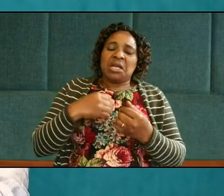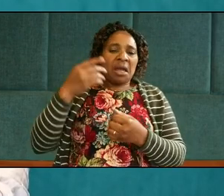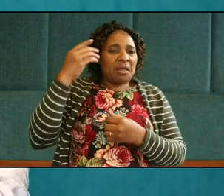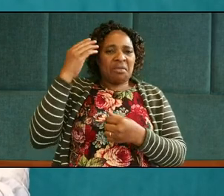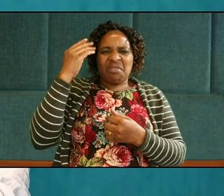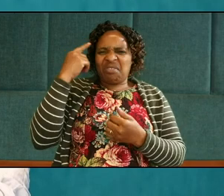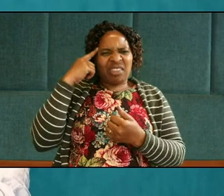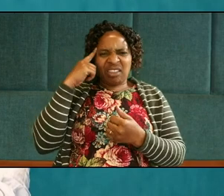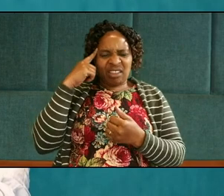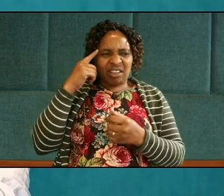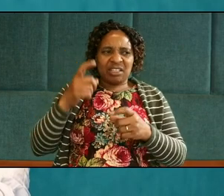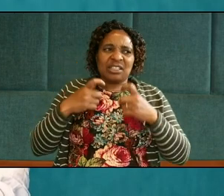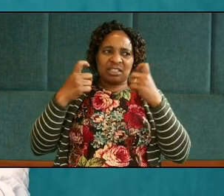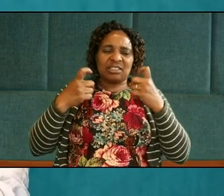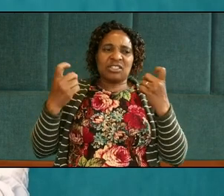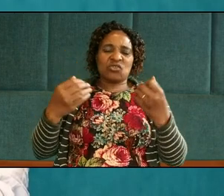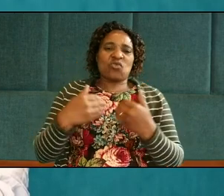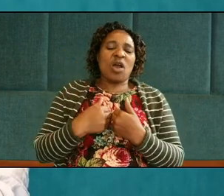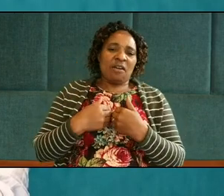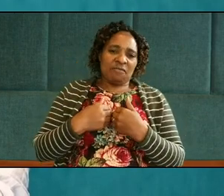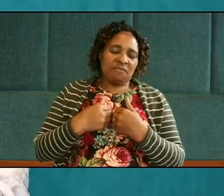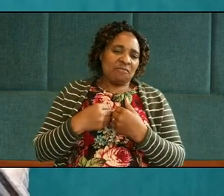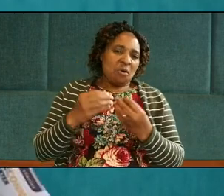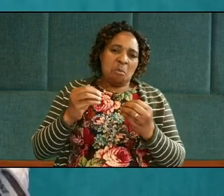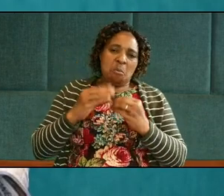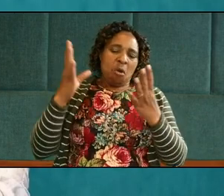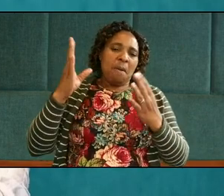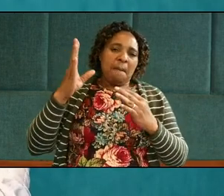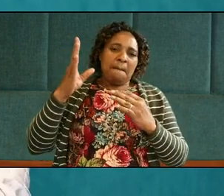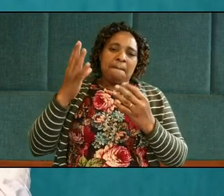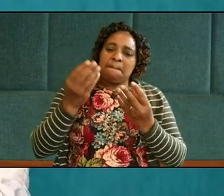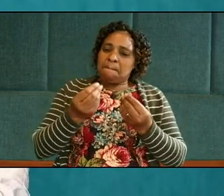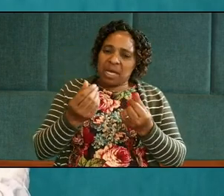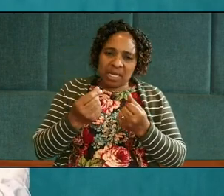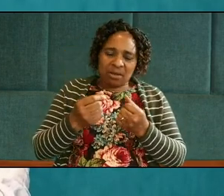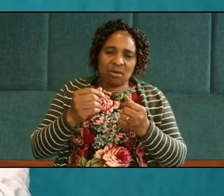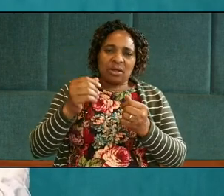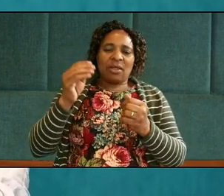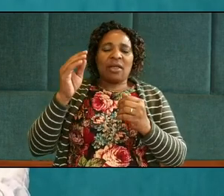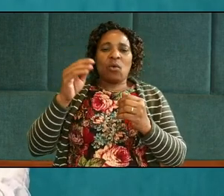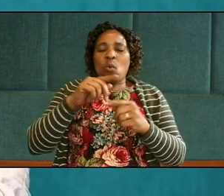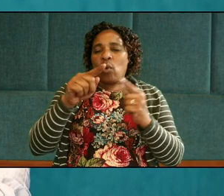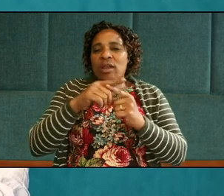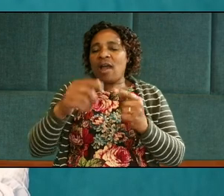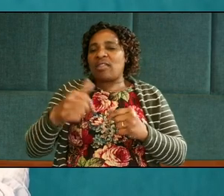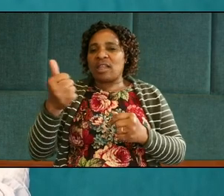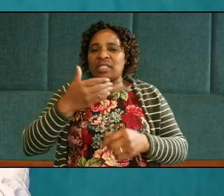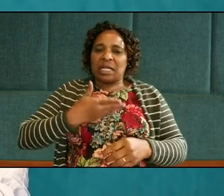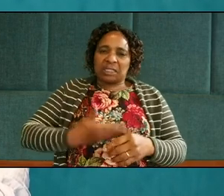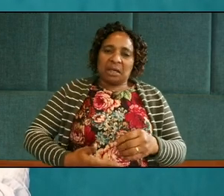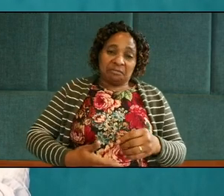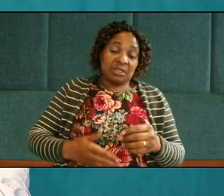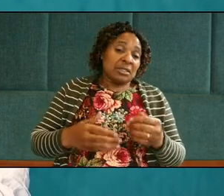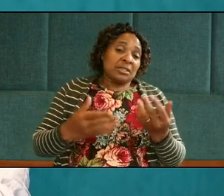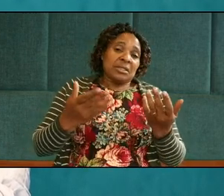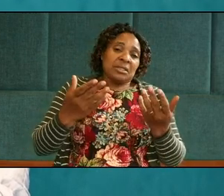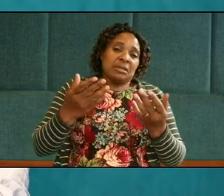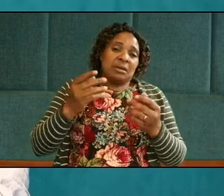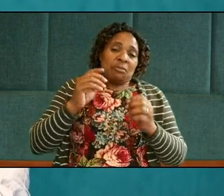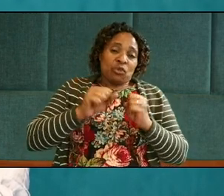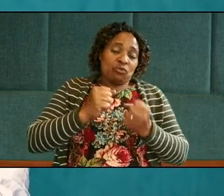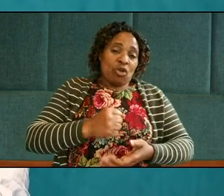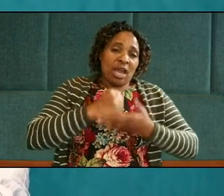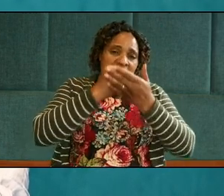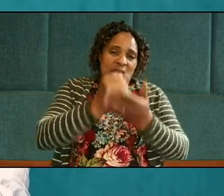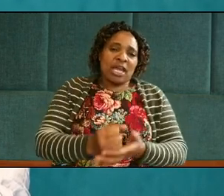think it's a sin to have more money than you need when others are starving. Plus, you could also help them with that more